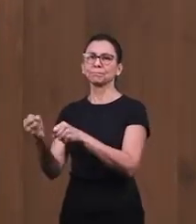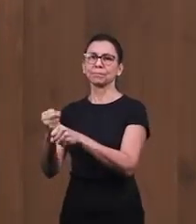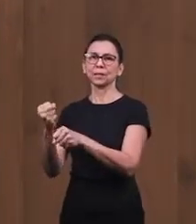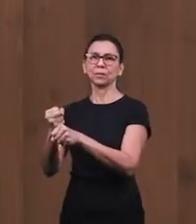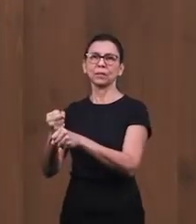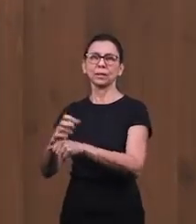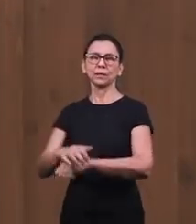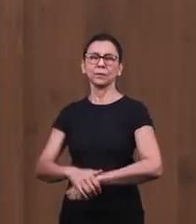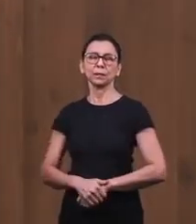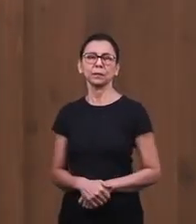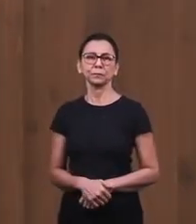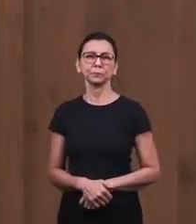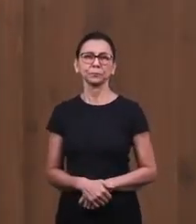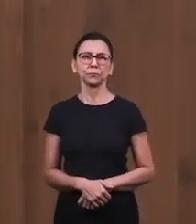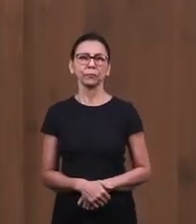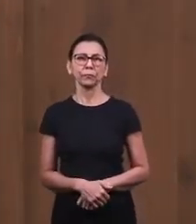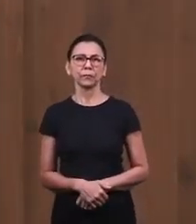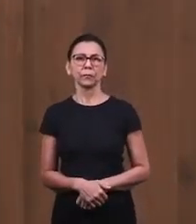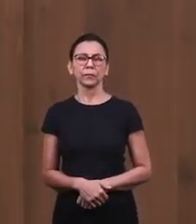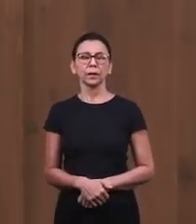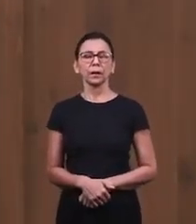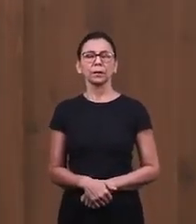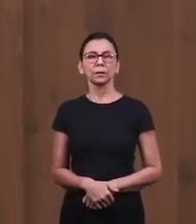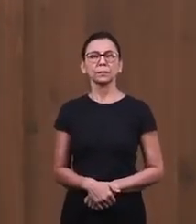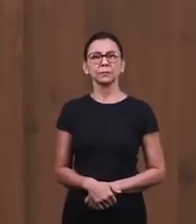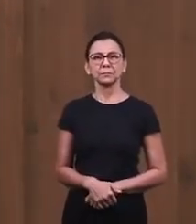that work. And when everything was done,